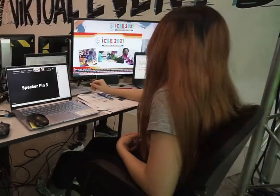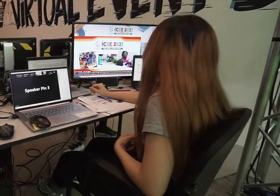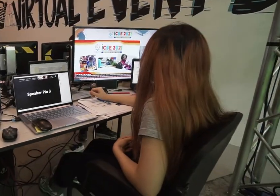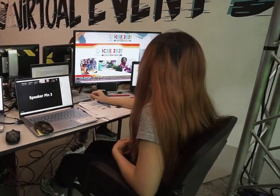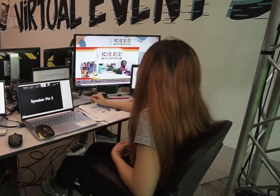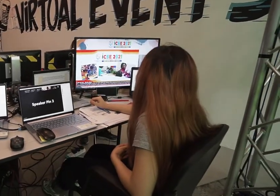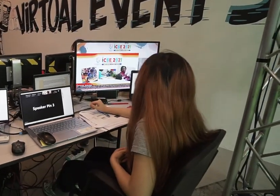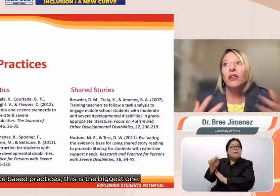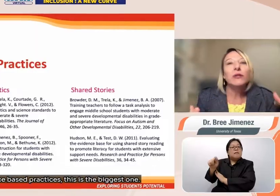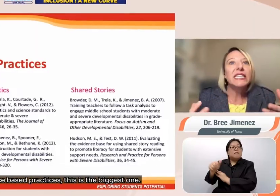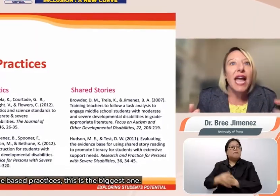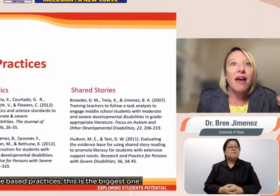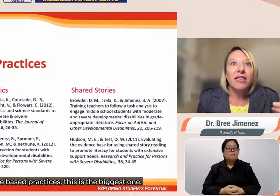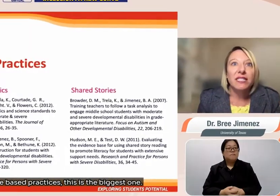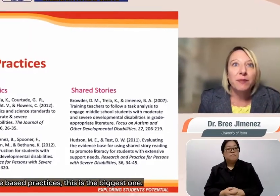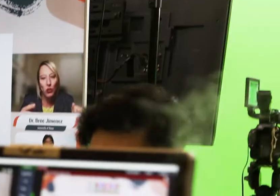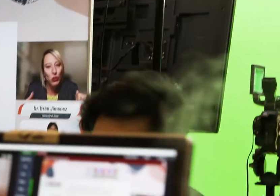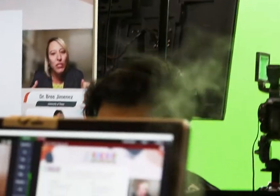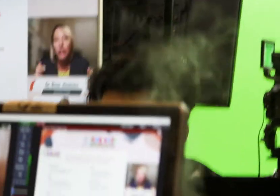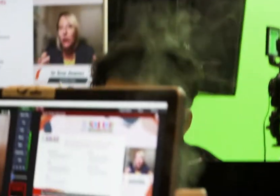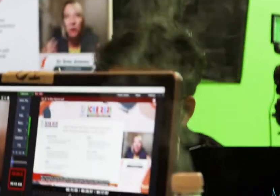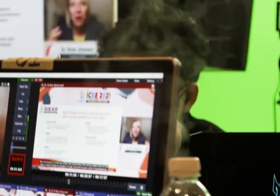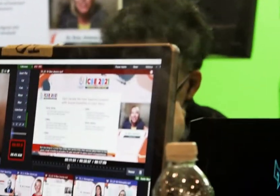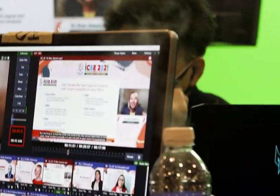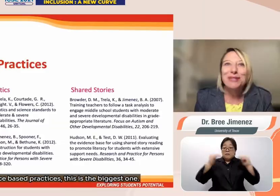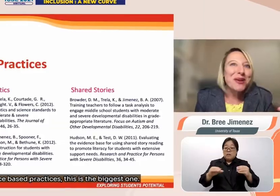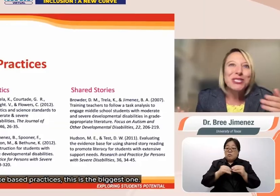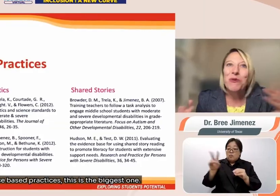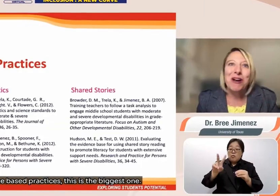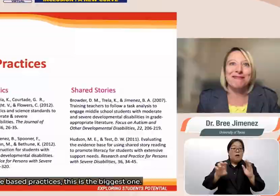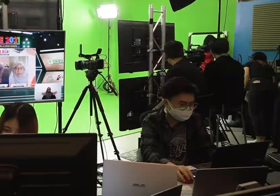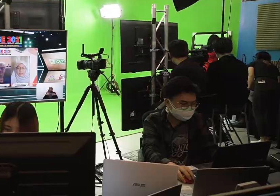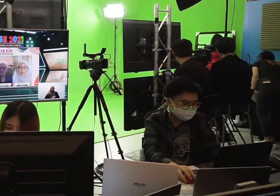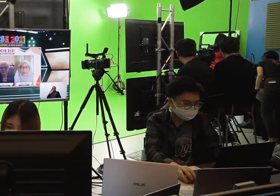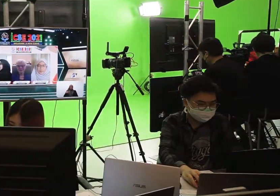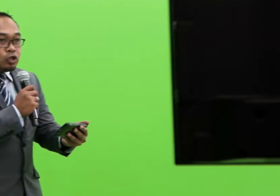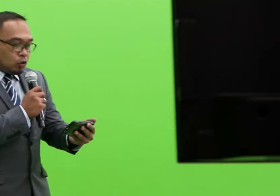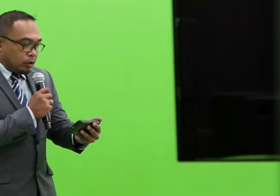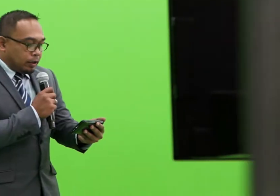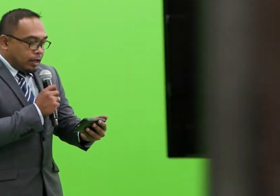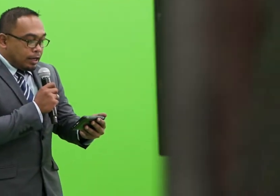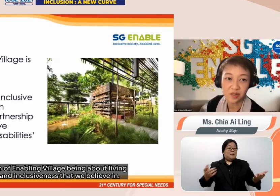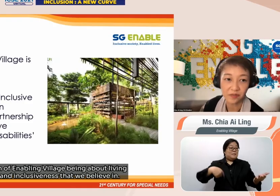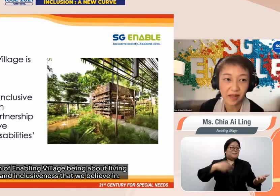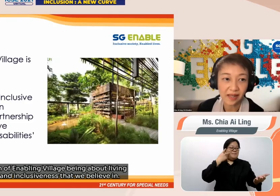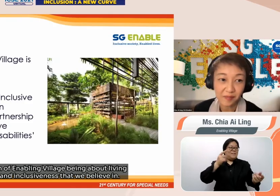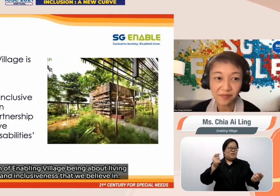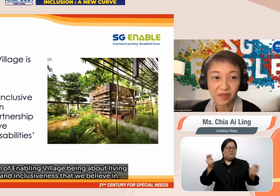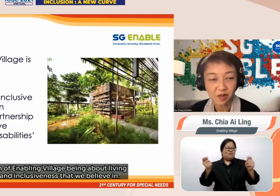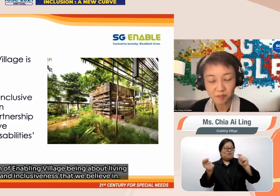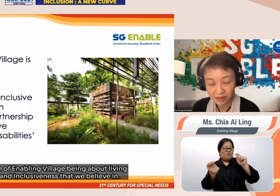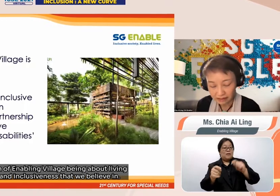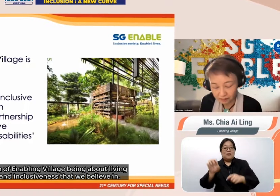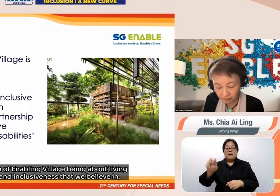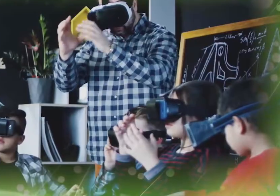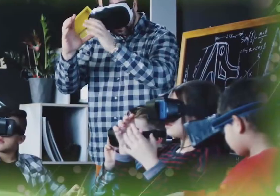When we think about using evidence-based practices, this is the biggest one. We see the transformation of Enabling